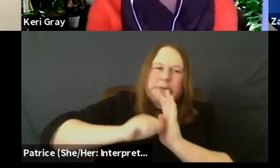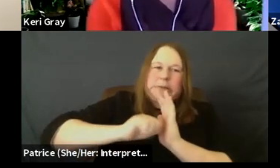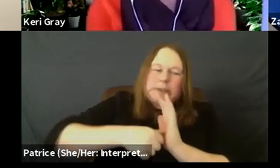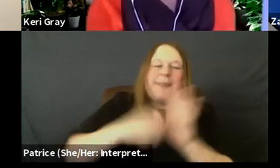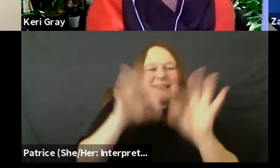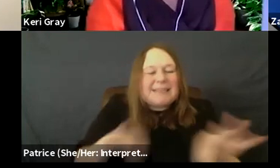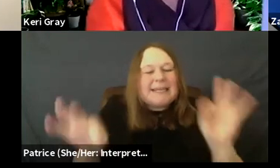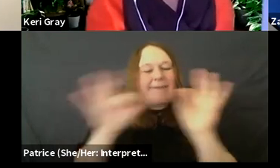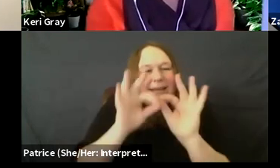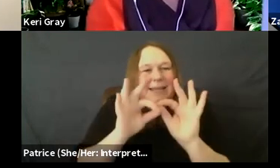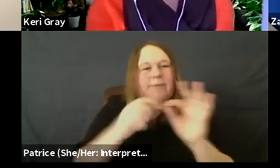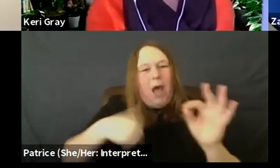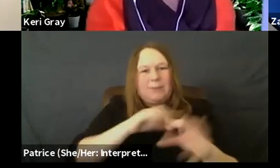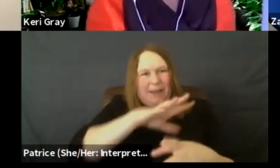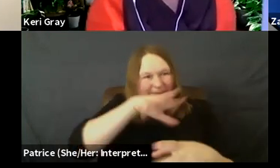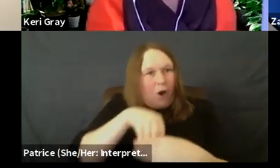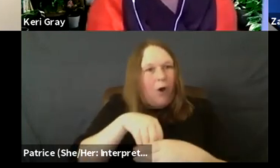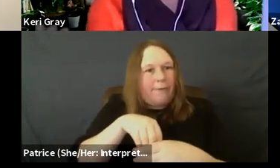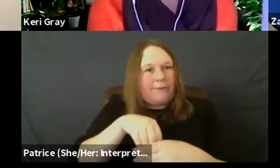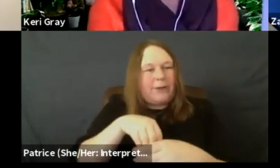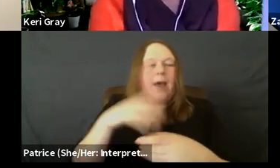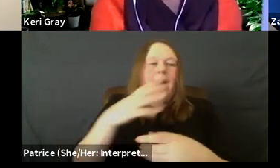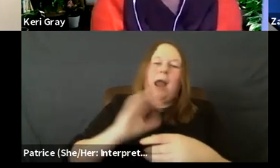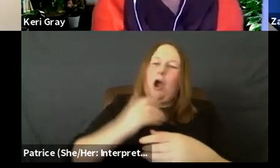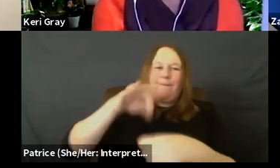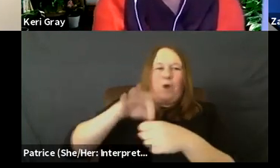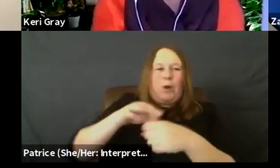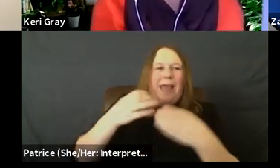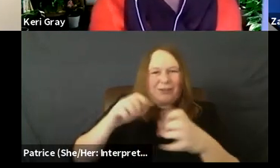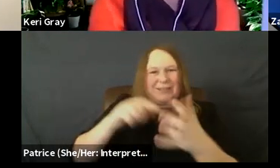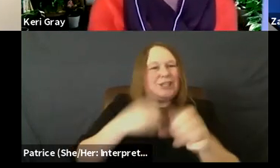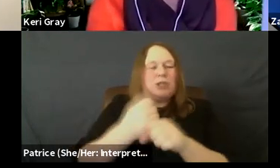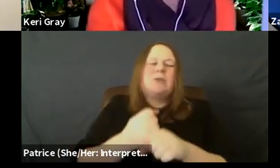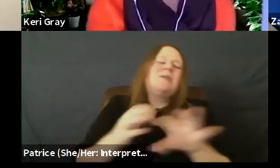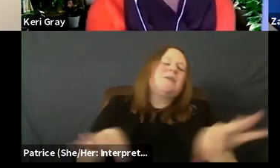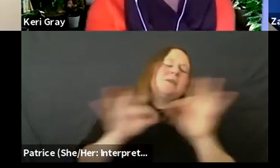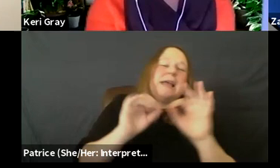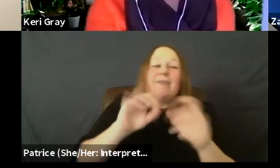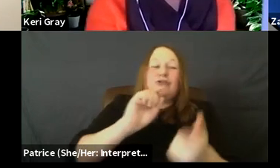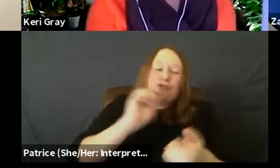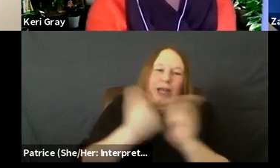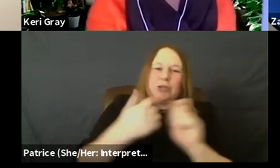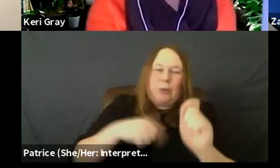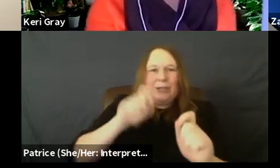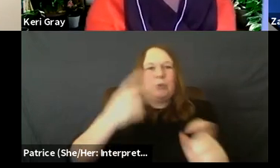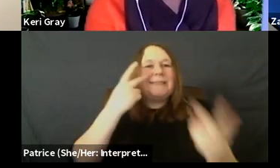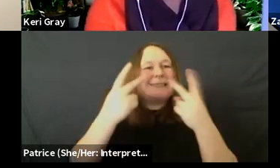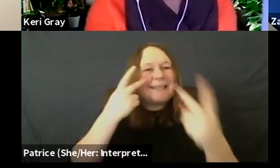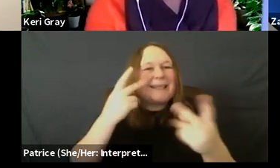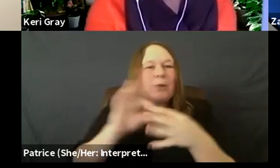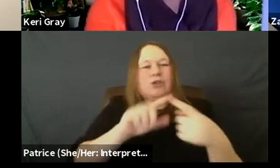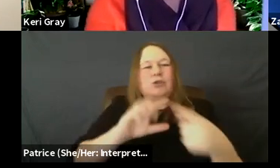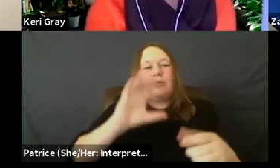significance and us being involved in our voting efforts this year. If there are changes that we need to see in terms of